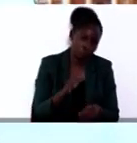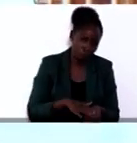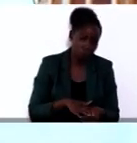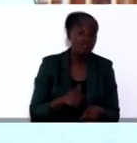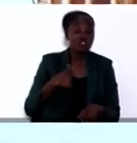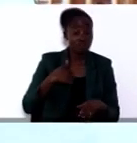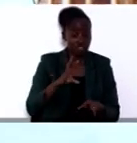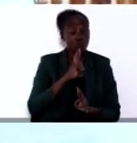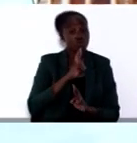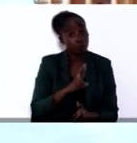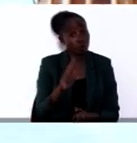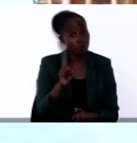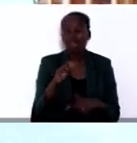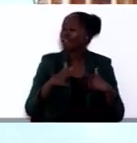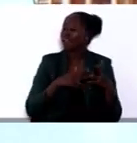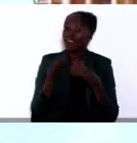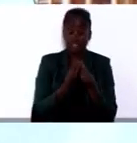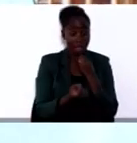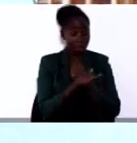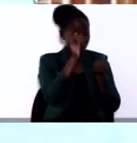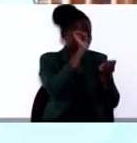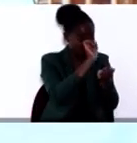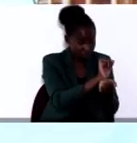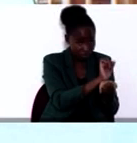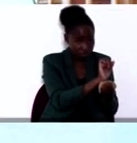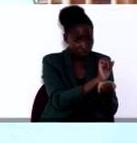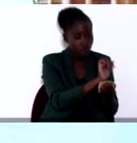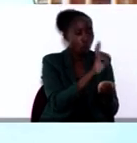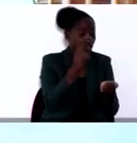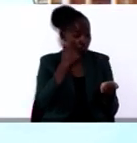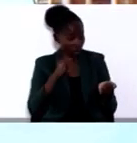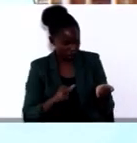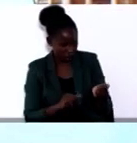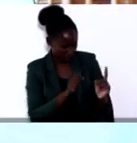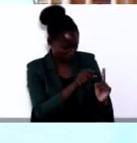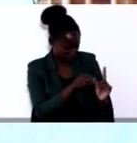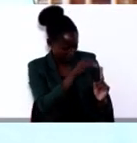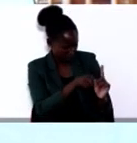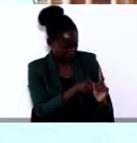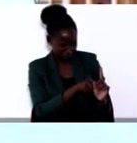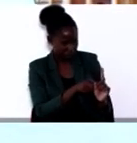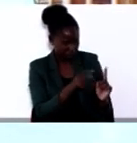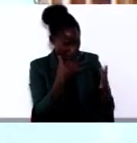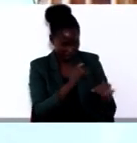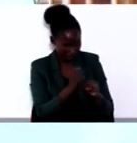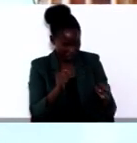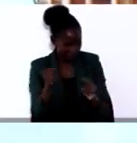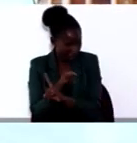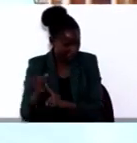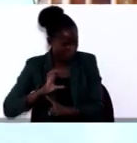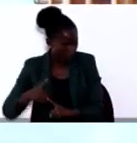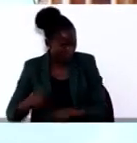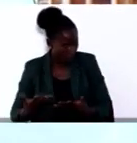earlier, every arrest made by the police now, we also check whether that suspect is not linked to gender-based violence